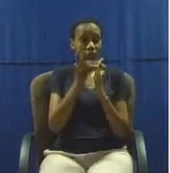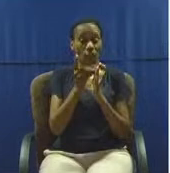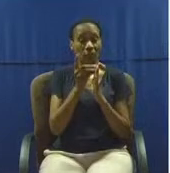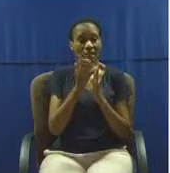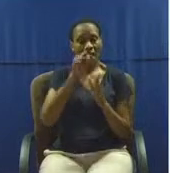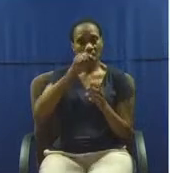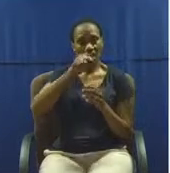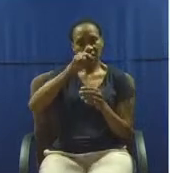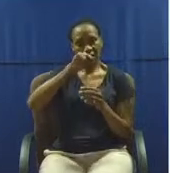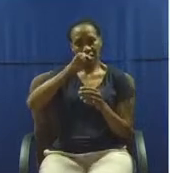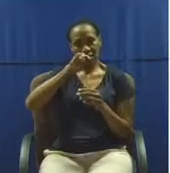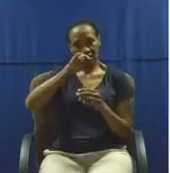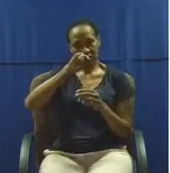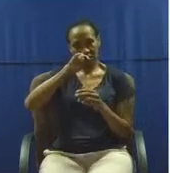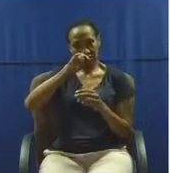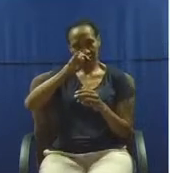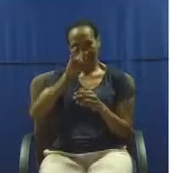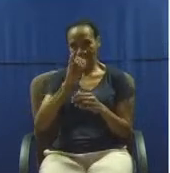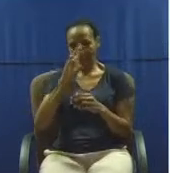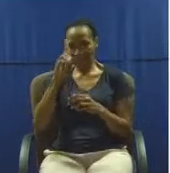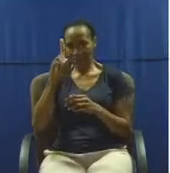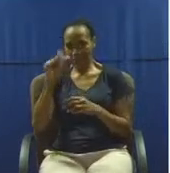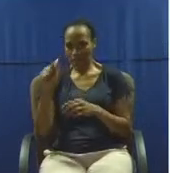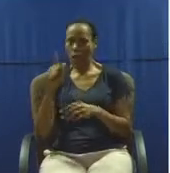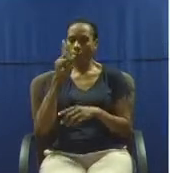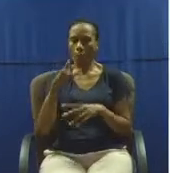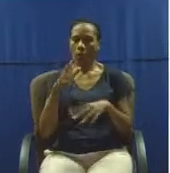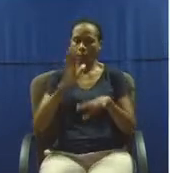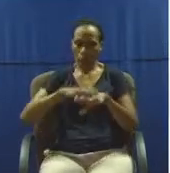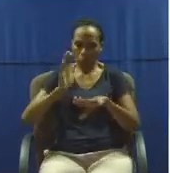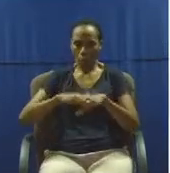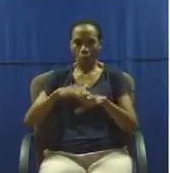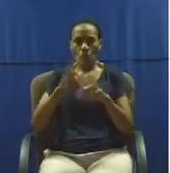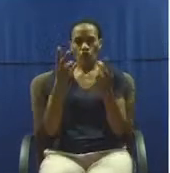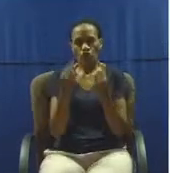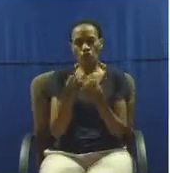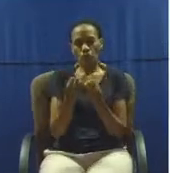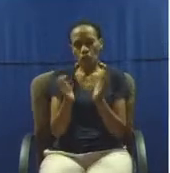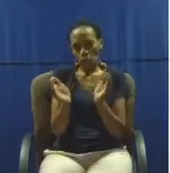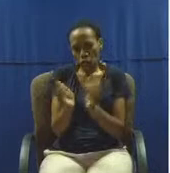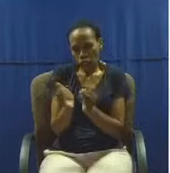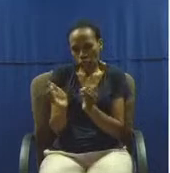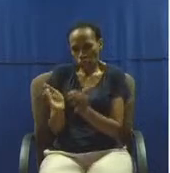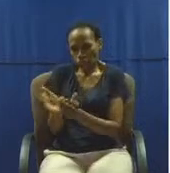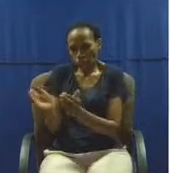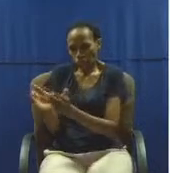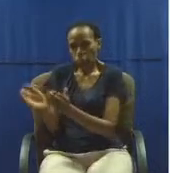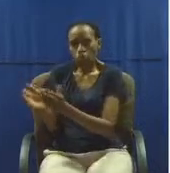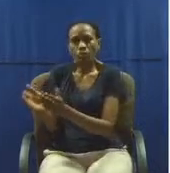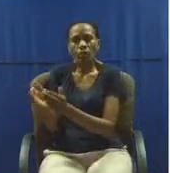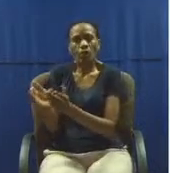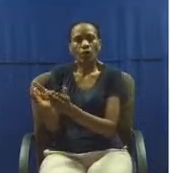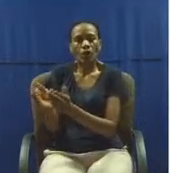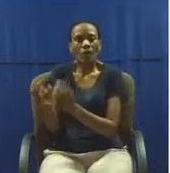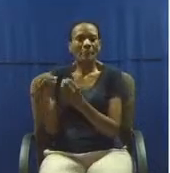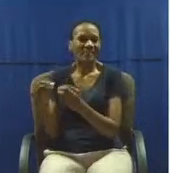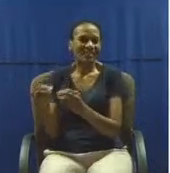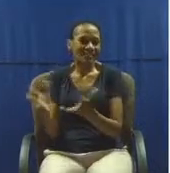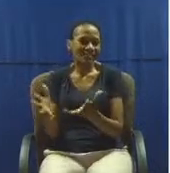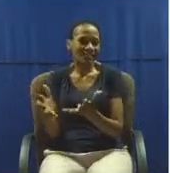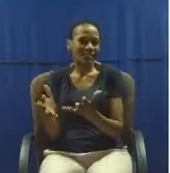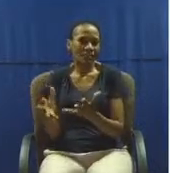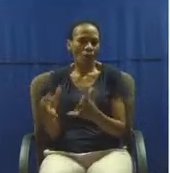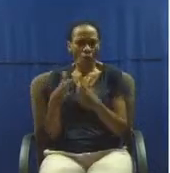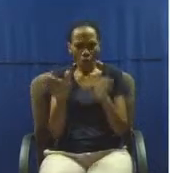SEDA, will continue to establish new incubators and digital hubs that provide a